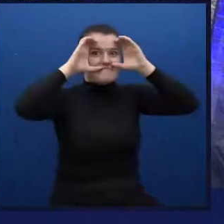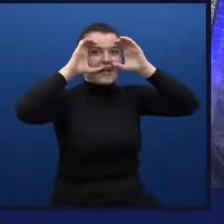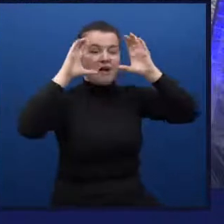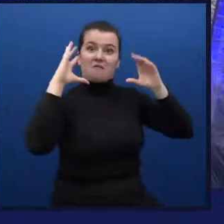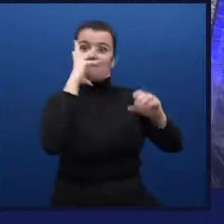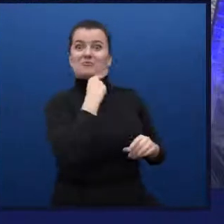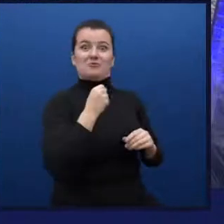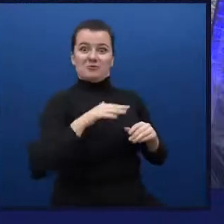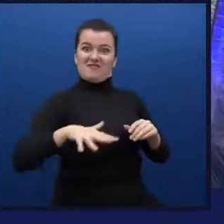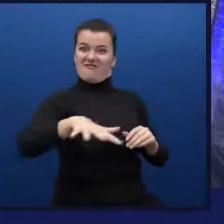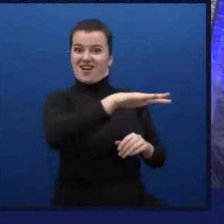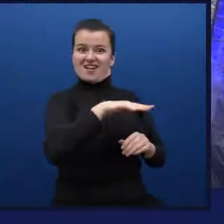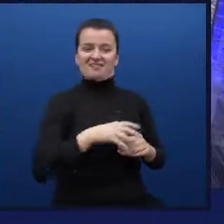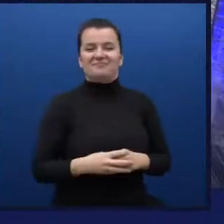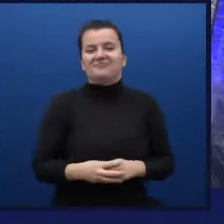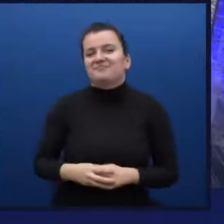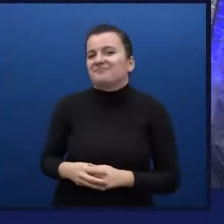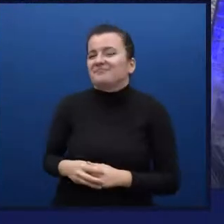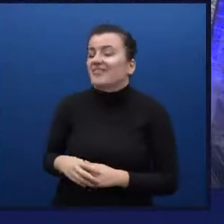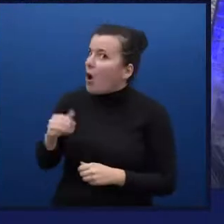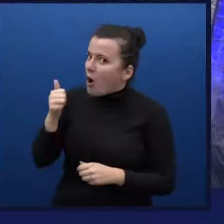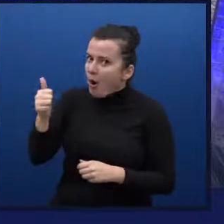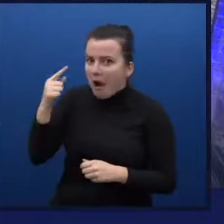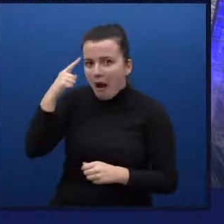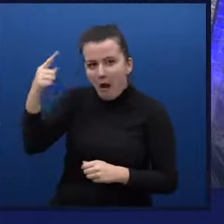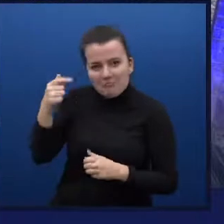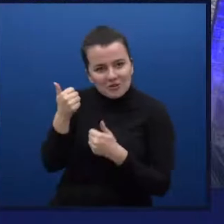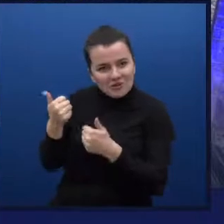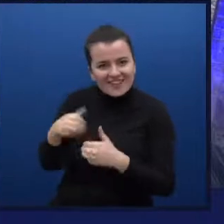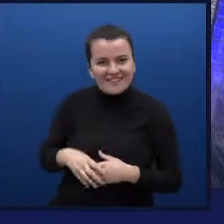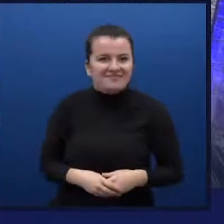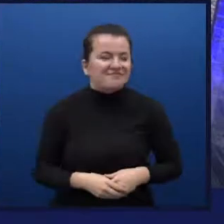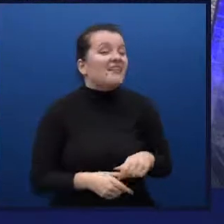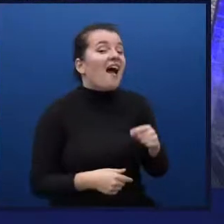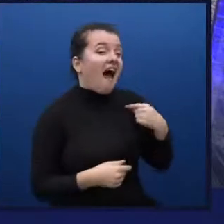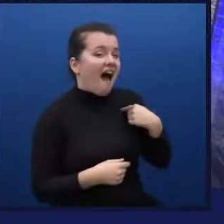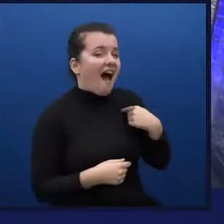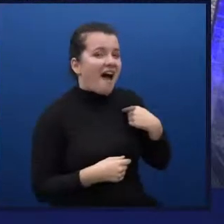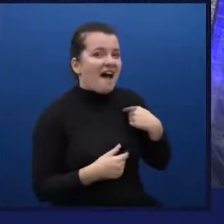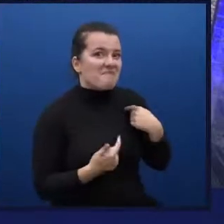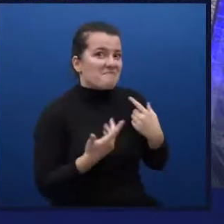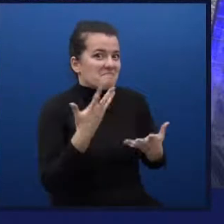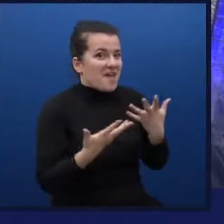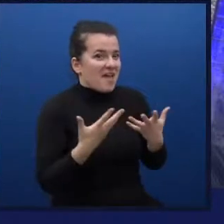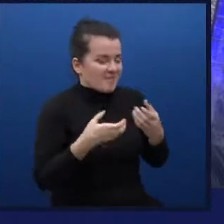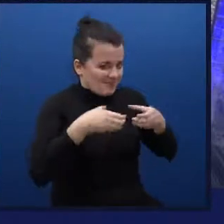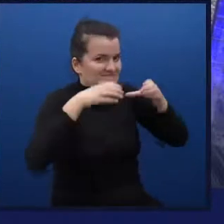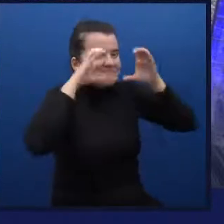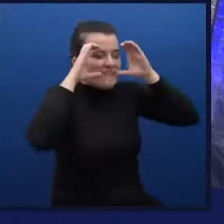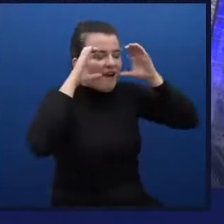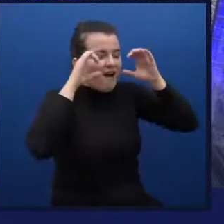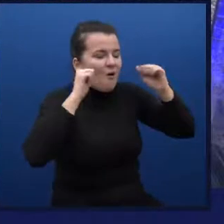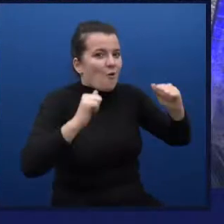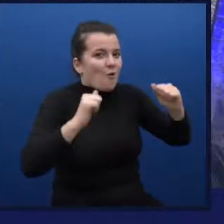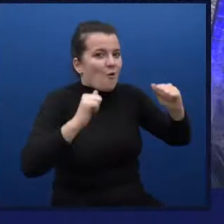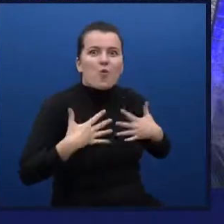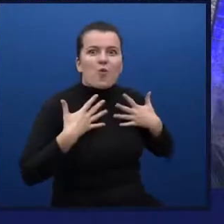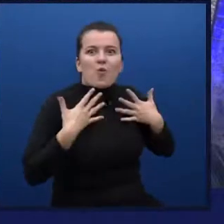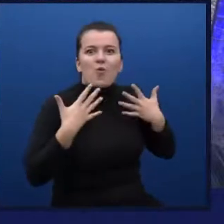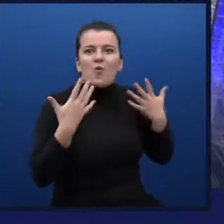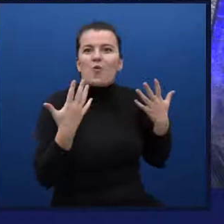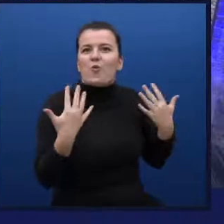a great idea. Yeah. Then, if they could just tie that to the sensation of,